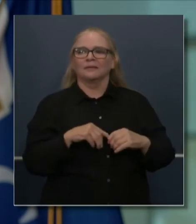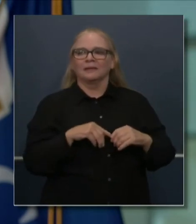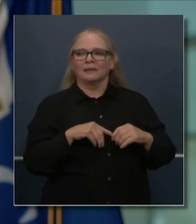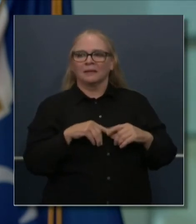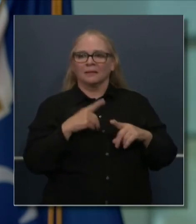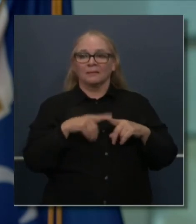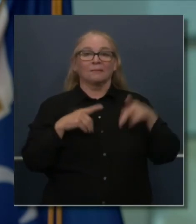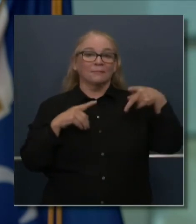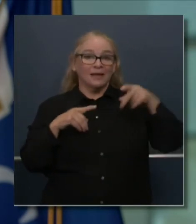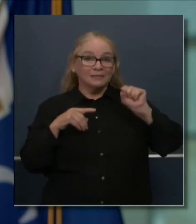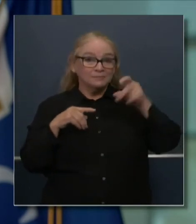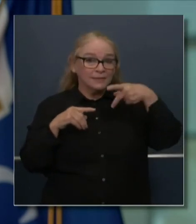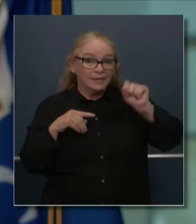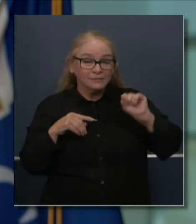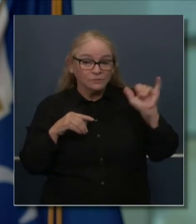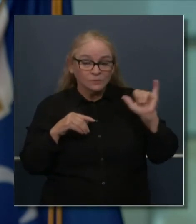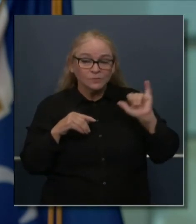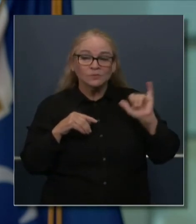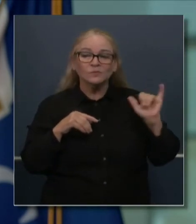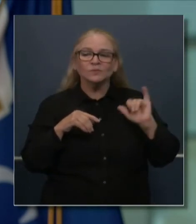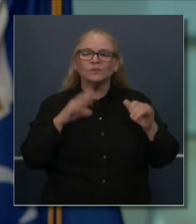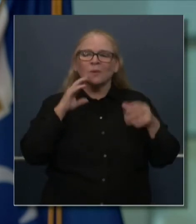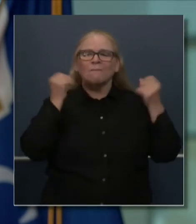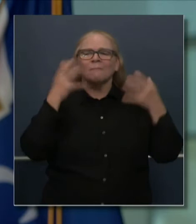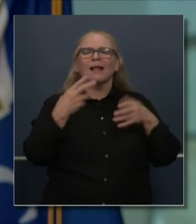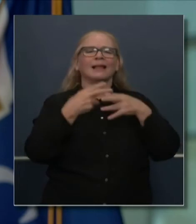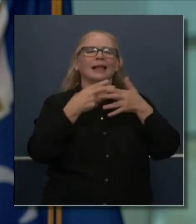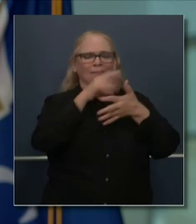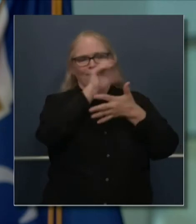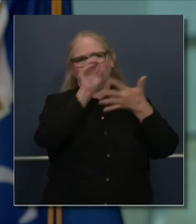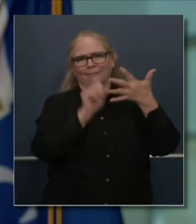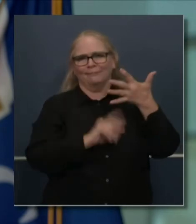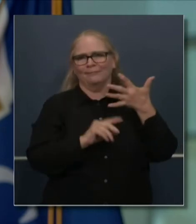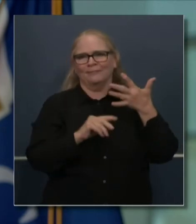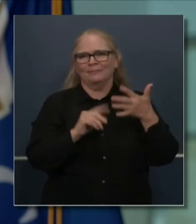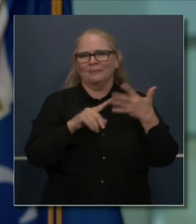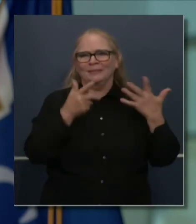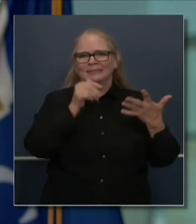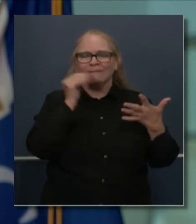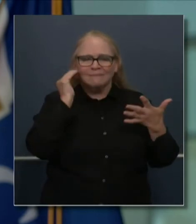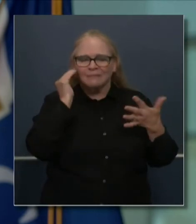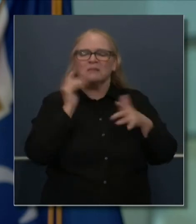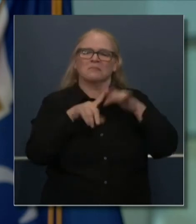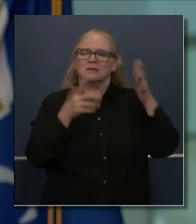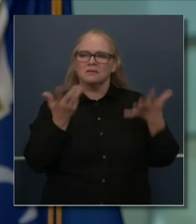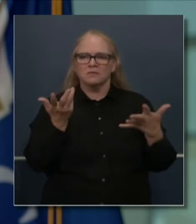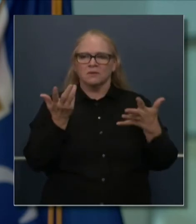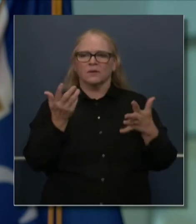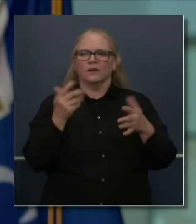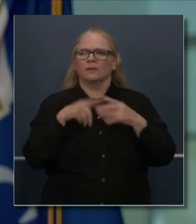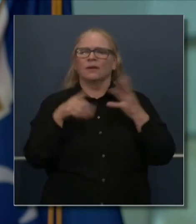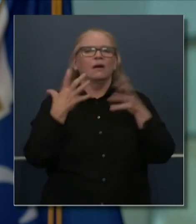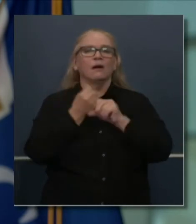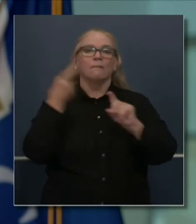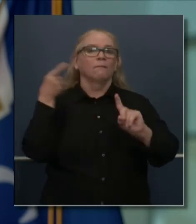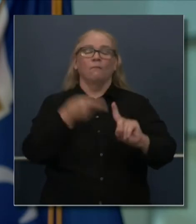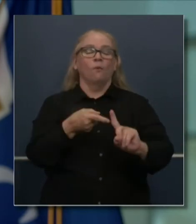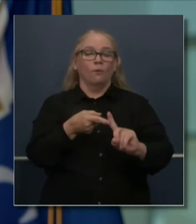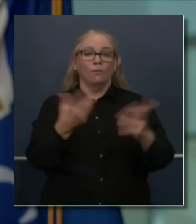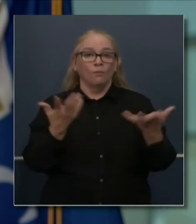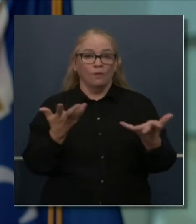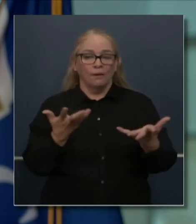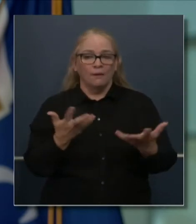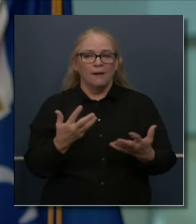if I haven't lost you, perhaps it's because you're not paying attention, it's a way of expressing this. We have